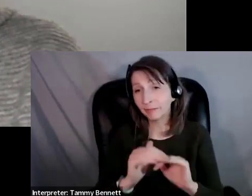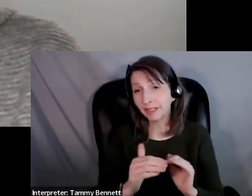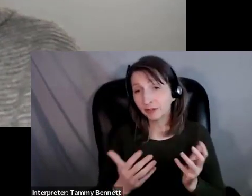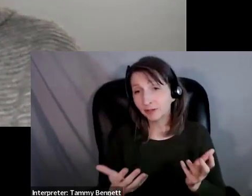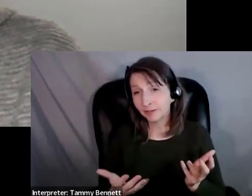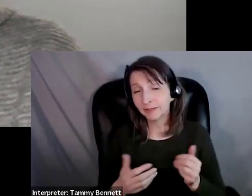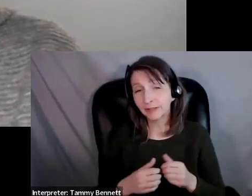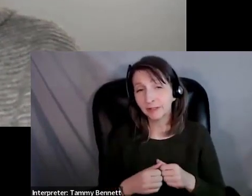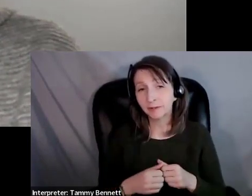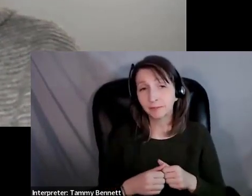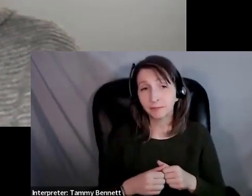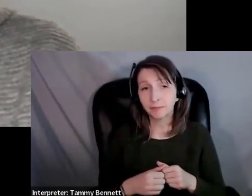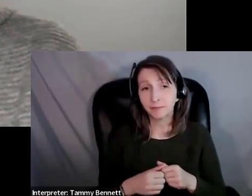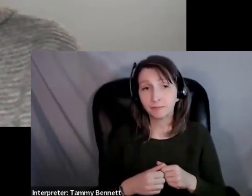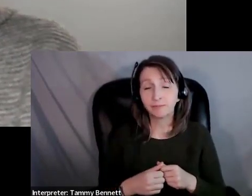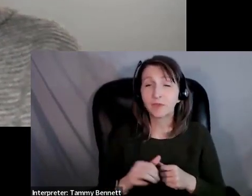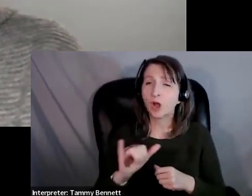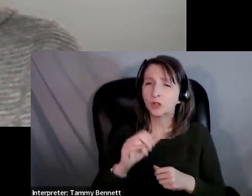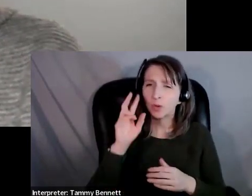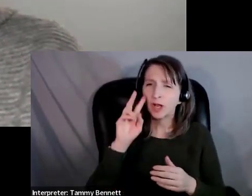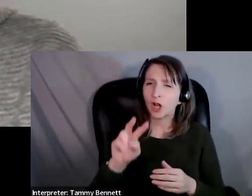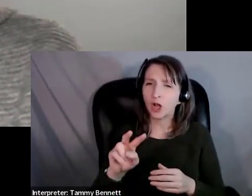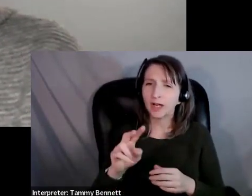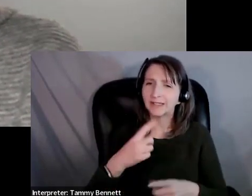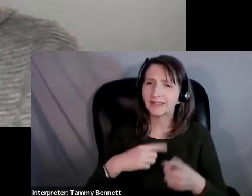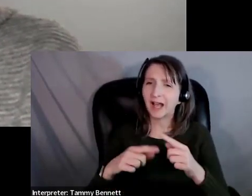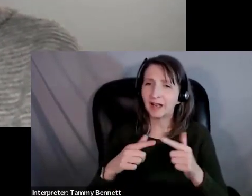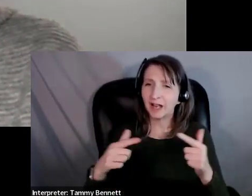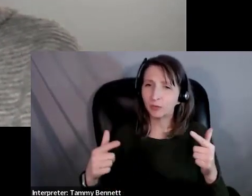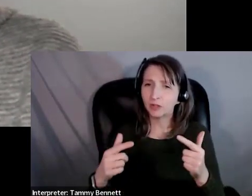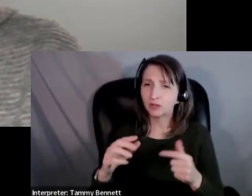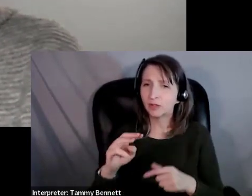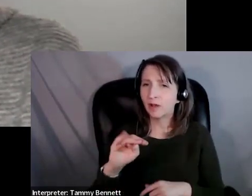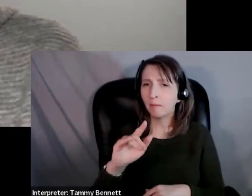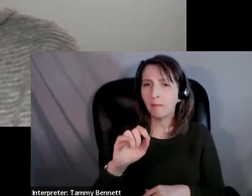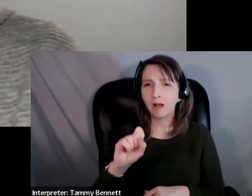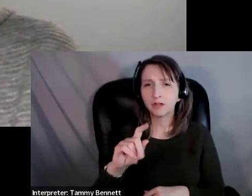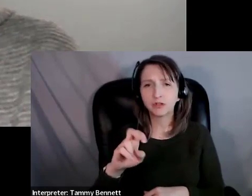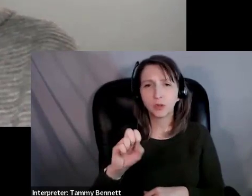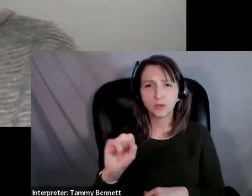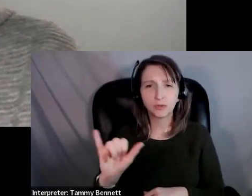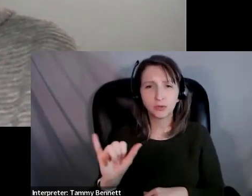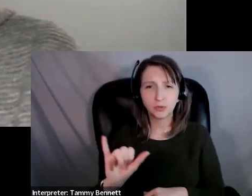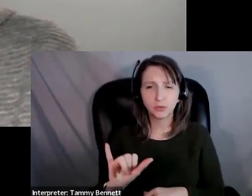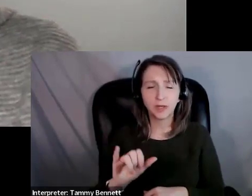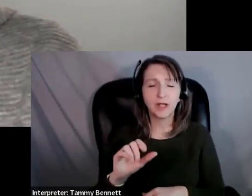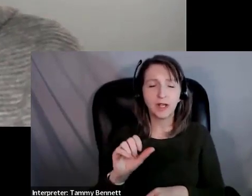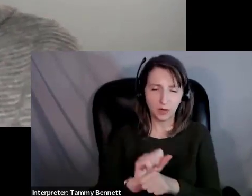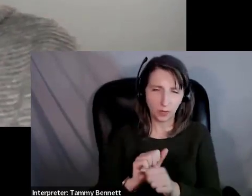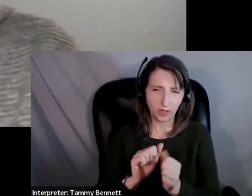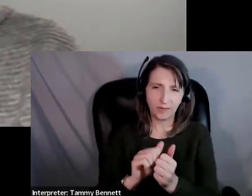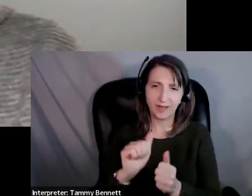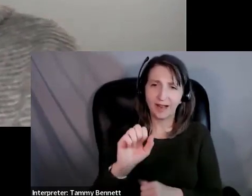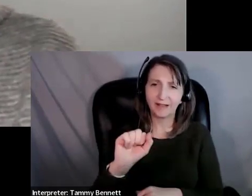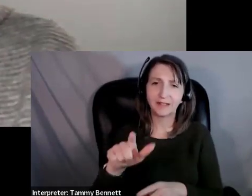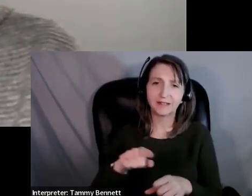and as well as looking at sign milestones as well, um, and keeping that in mind and working with an ASL specialist, which is really important.